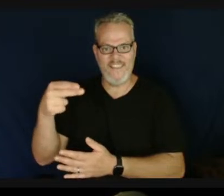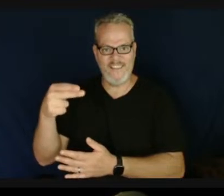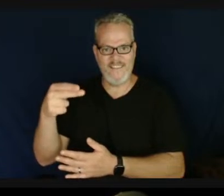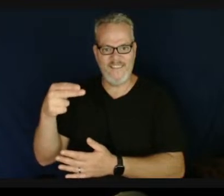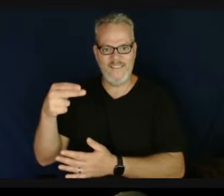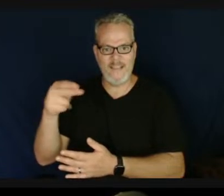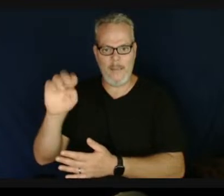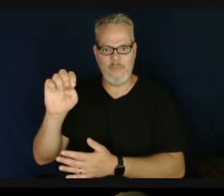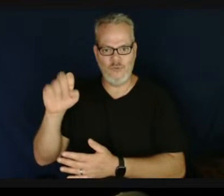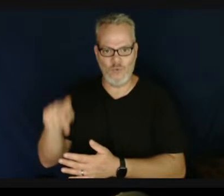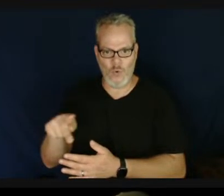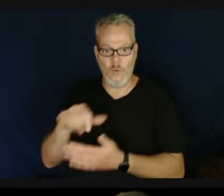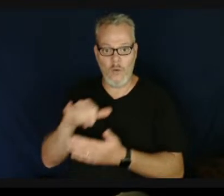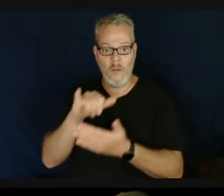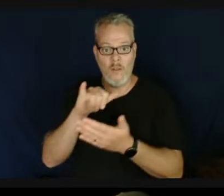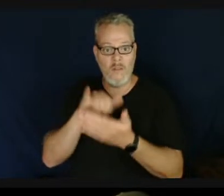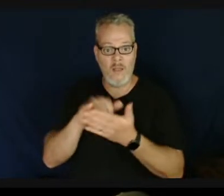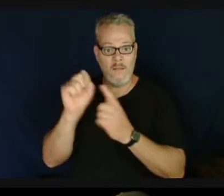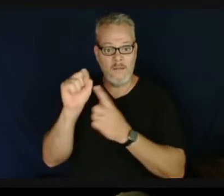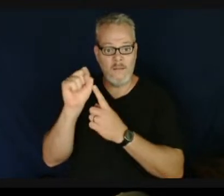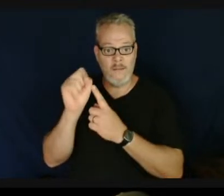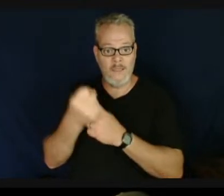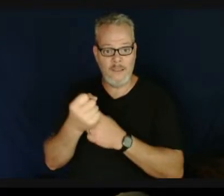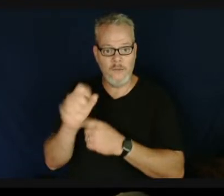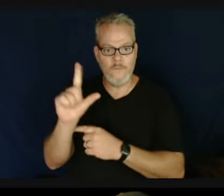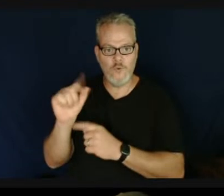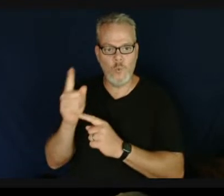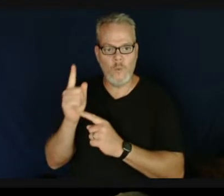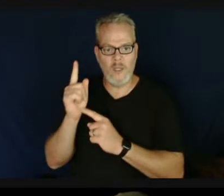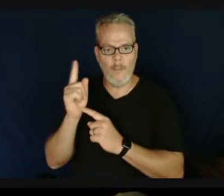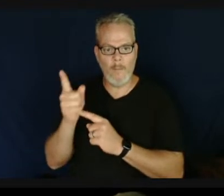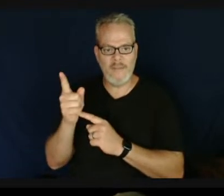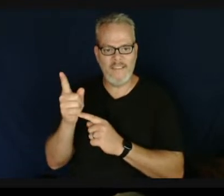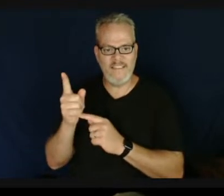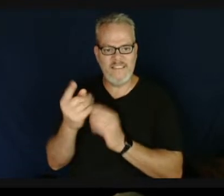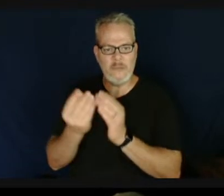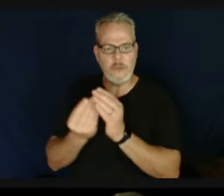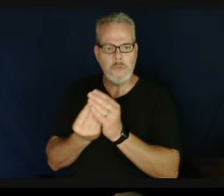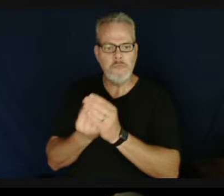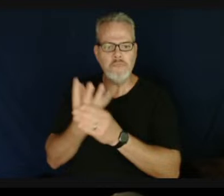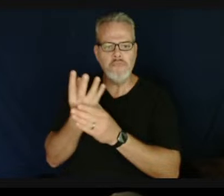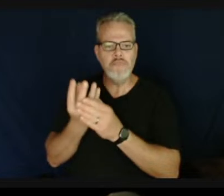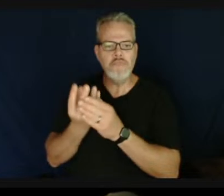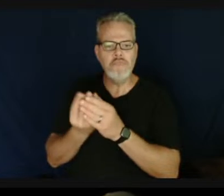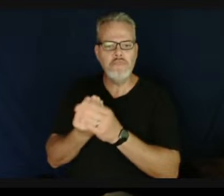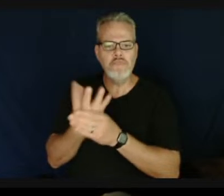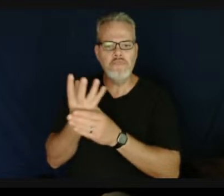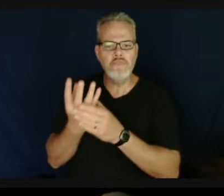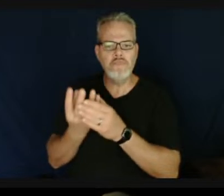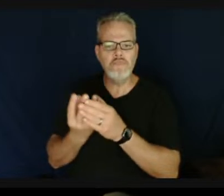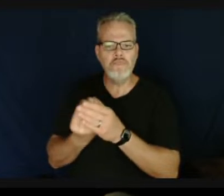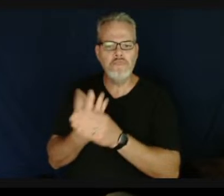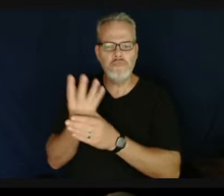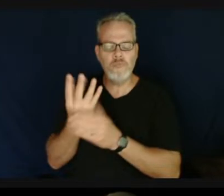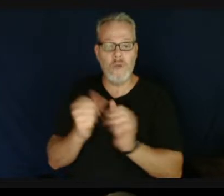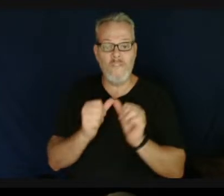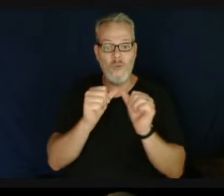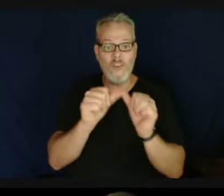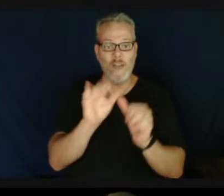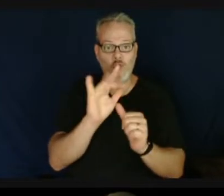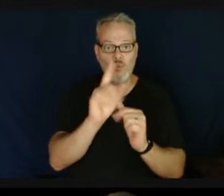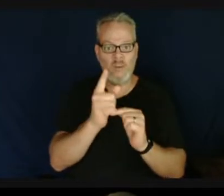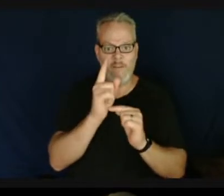So in that case, for 20 minutes, it was a small boiling fountain. Then over the next 25 minutes, it built up